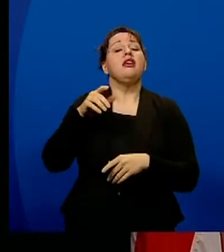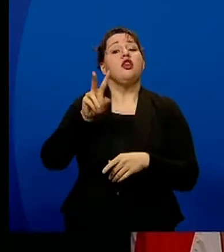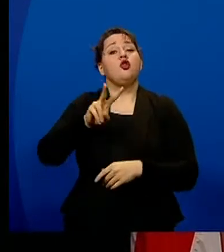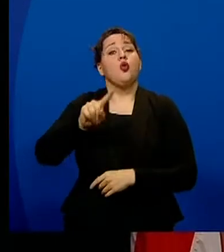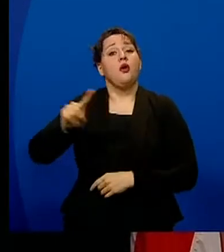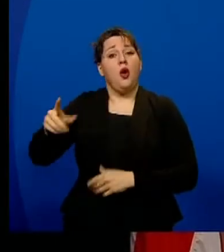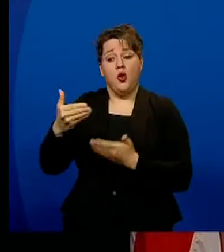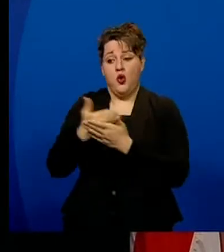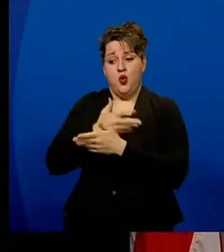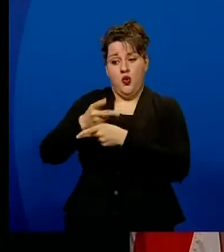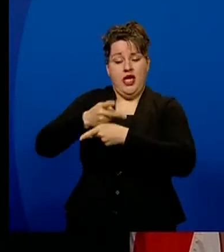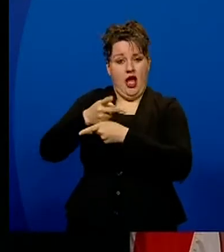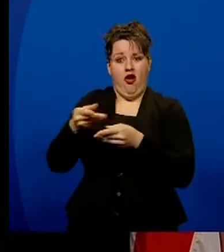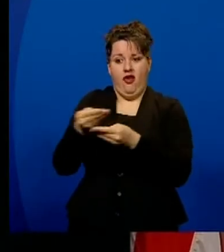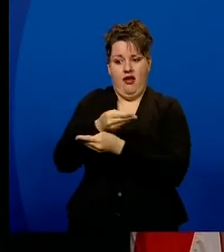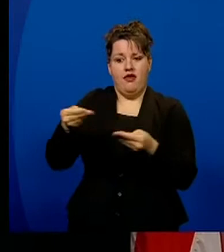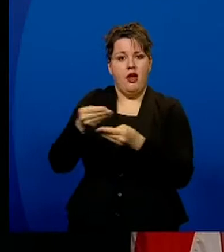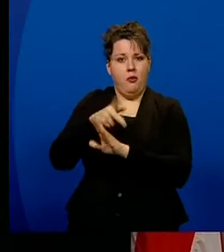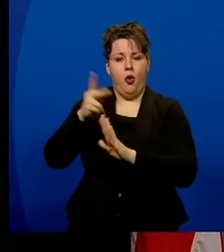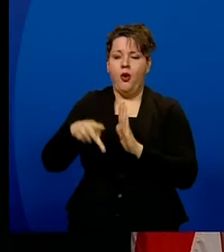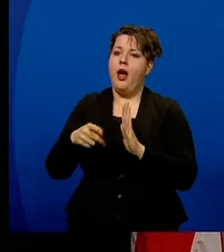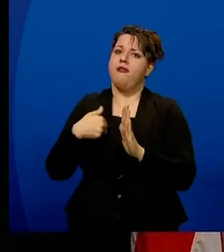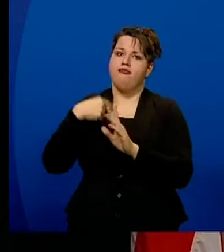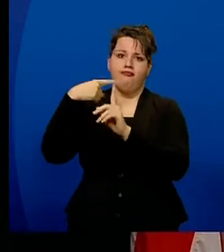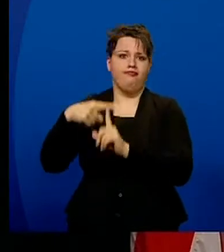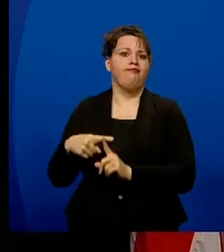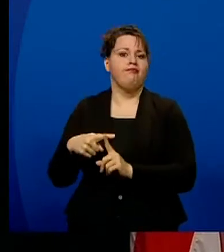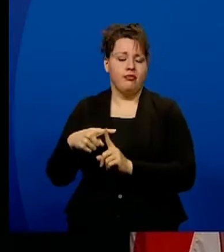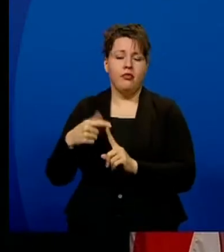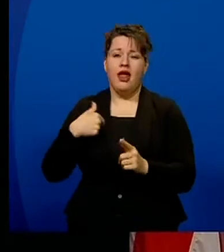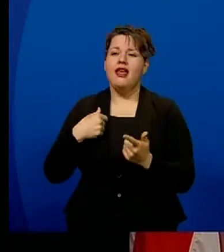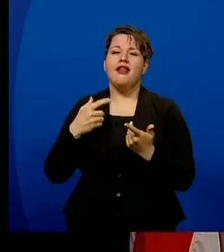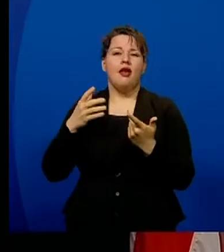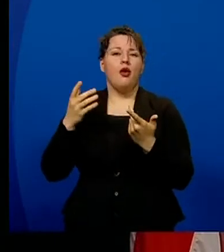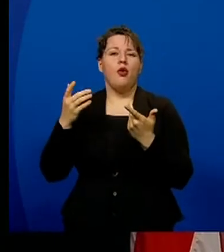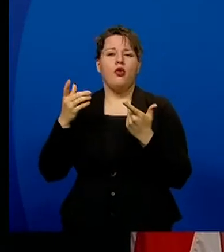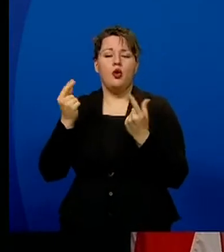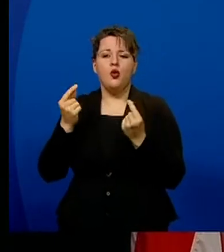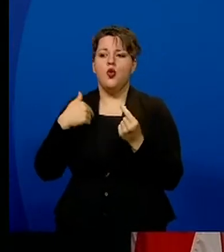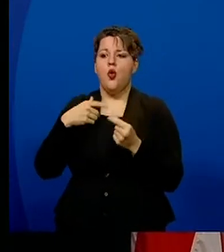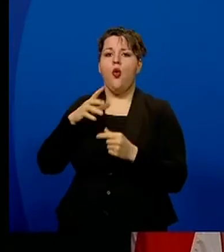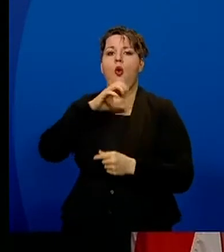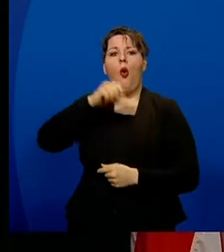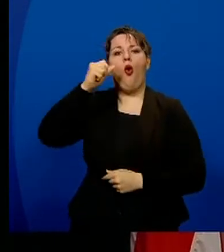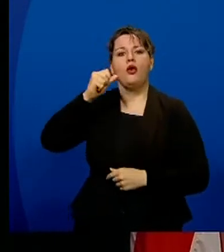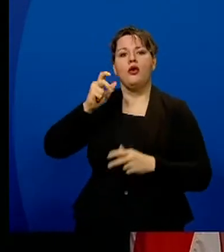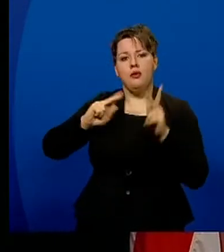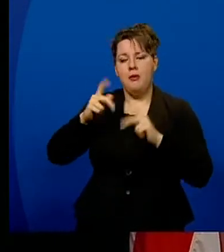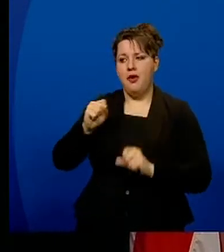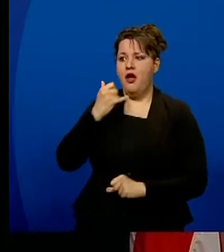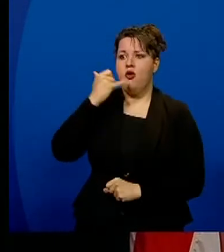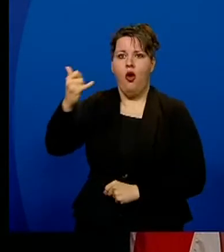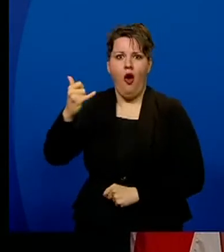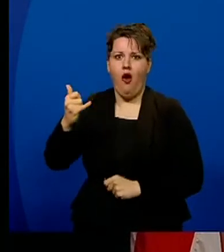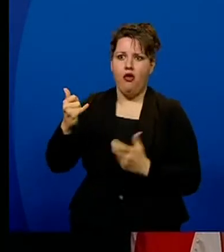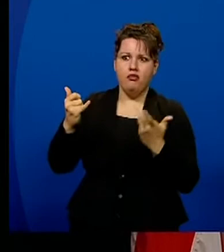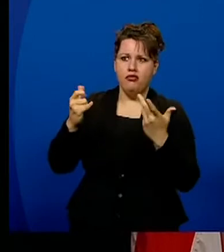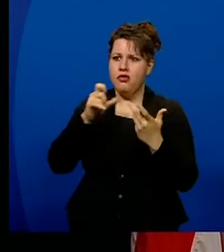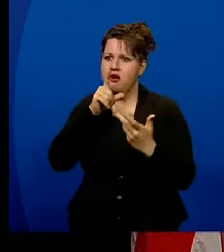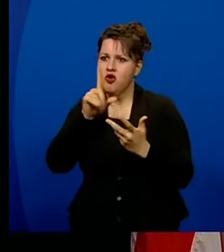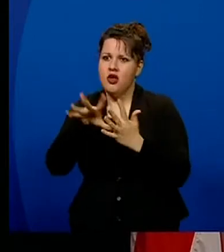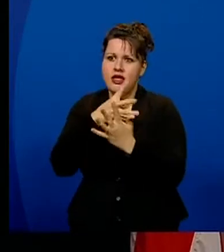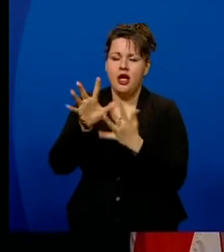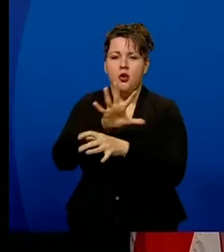Care Navigator program, which schedules appointments for older Iowans that have been unable to get vaccinated. Since starting